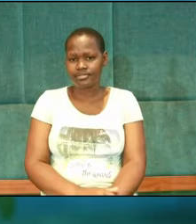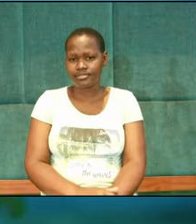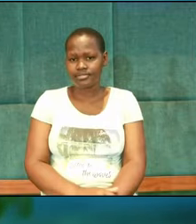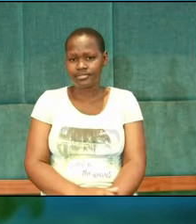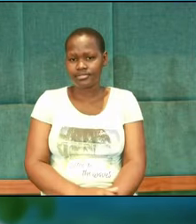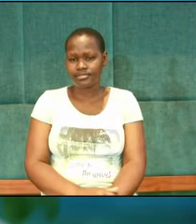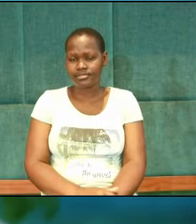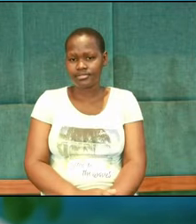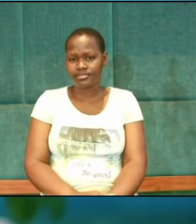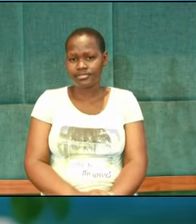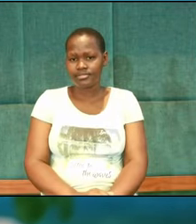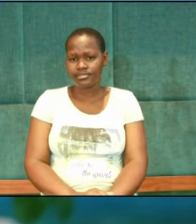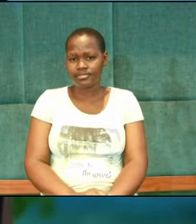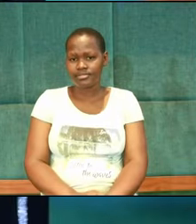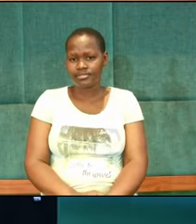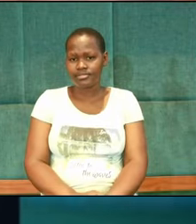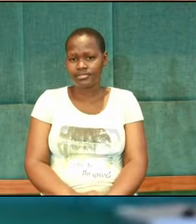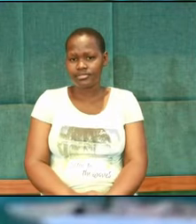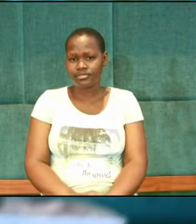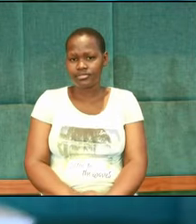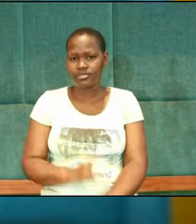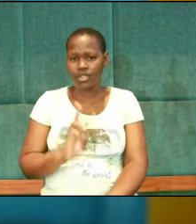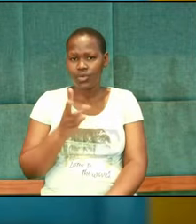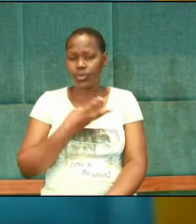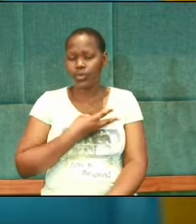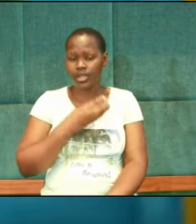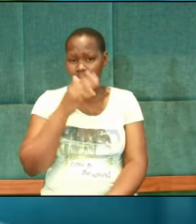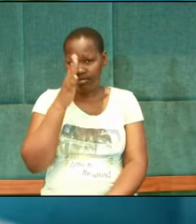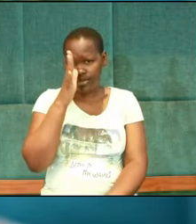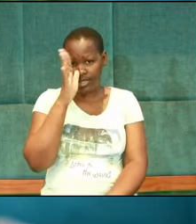Man. We have been deceived.